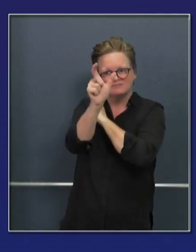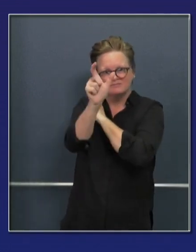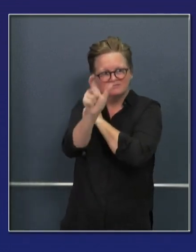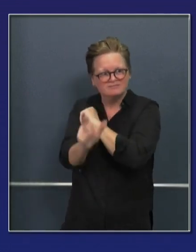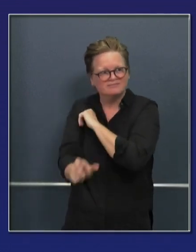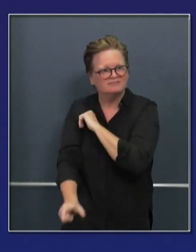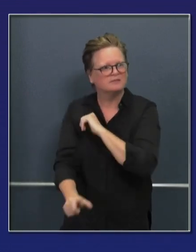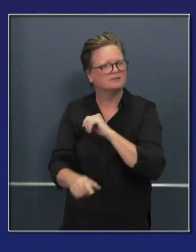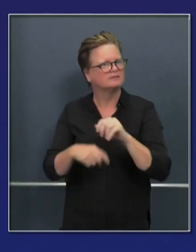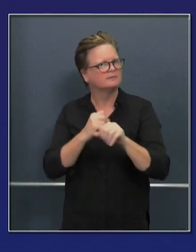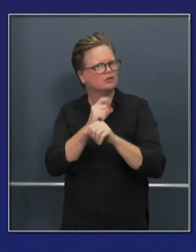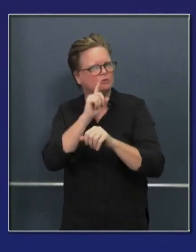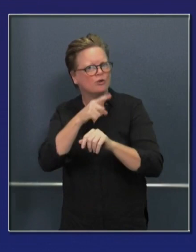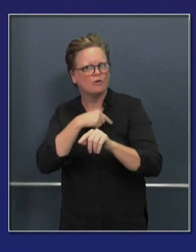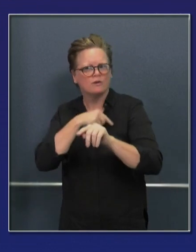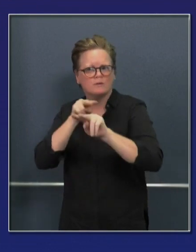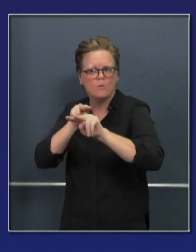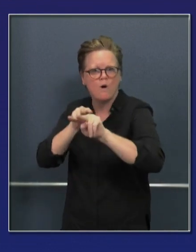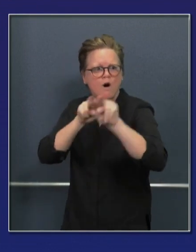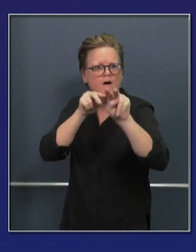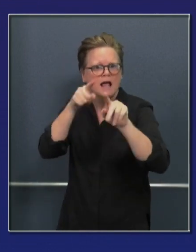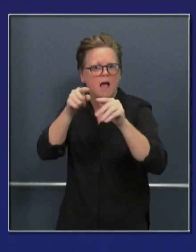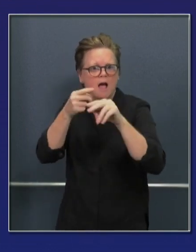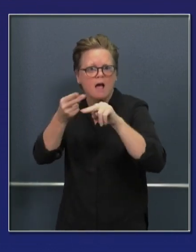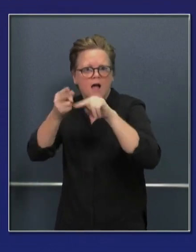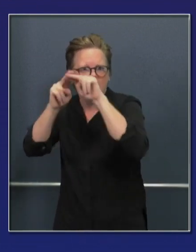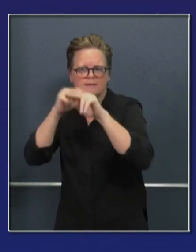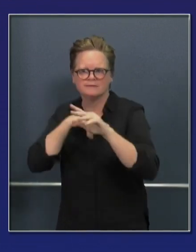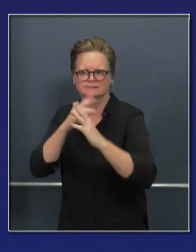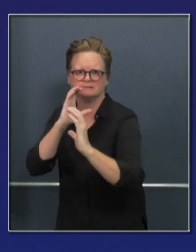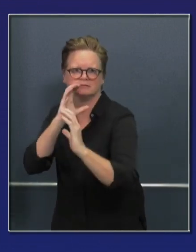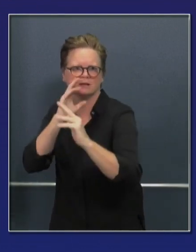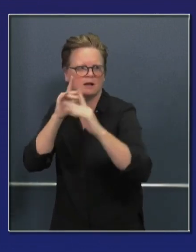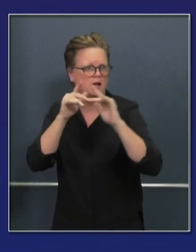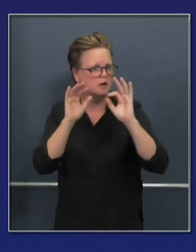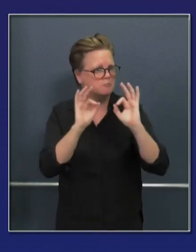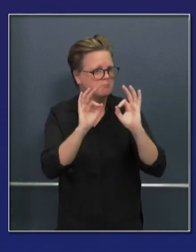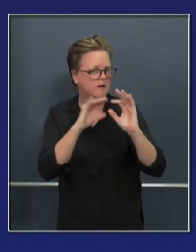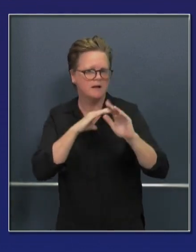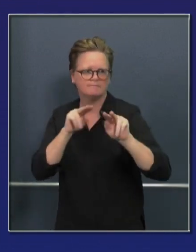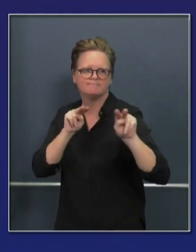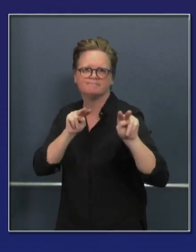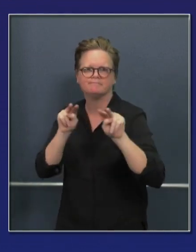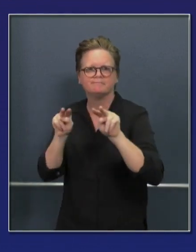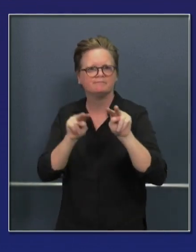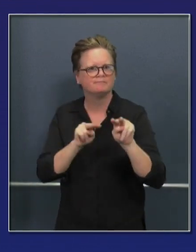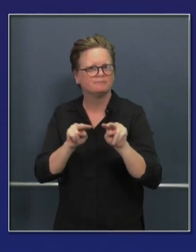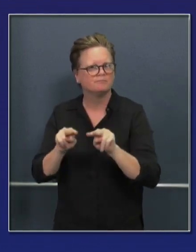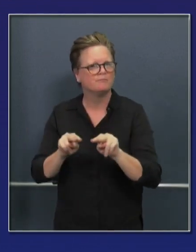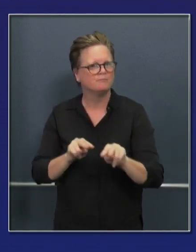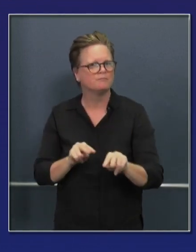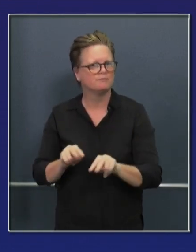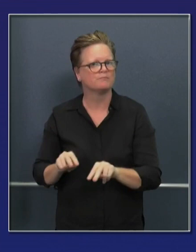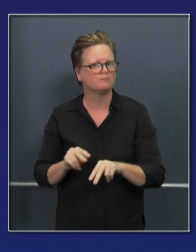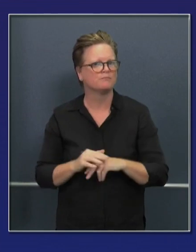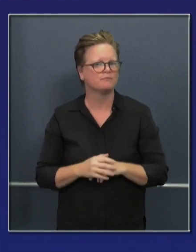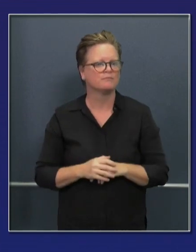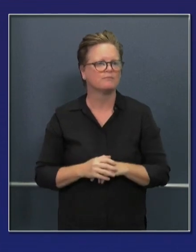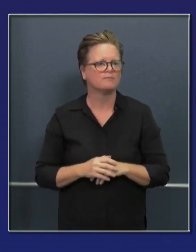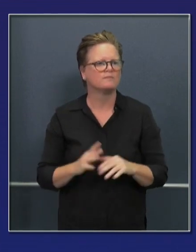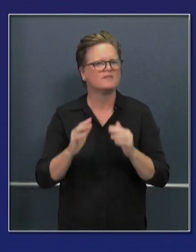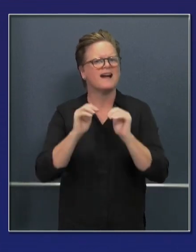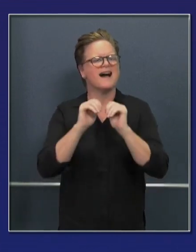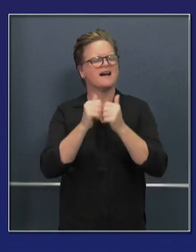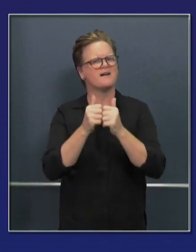of the indicators that we laid out was on their ability to trace individuals that have come into contact or have actually been